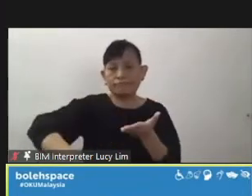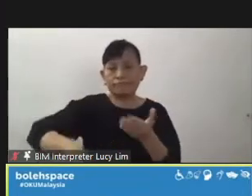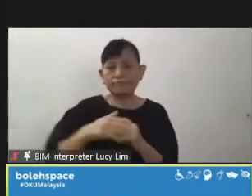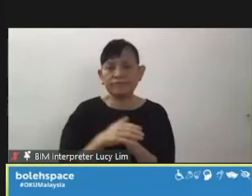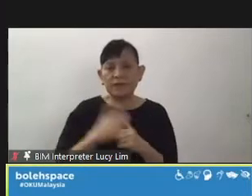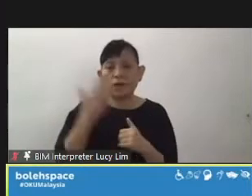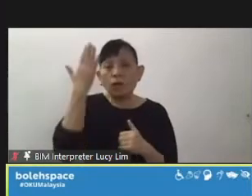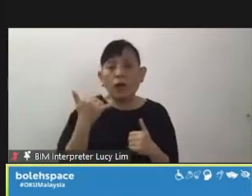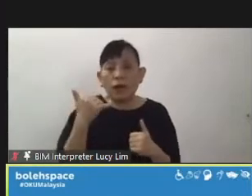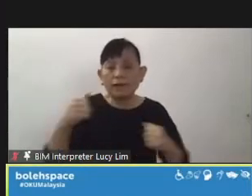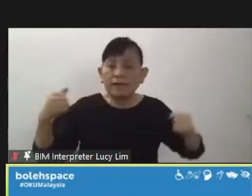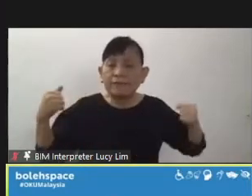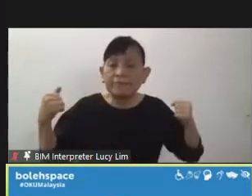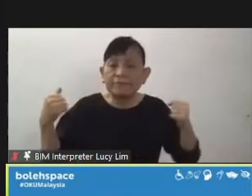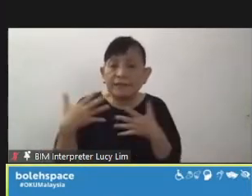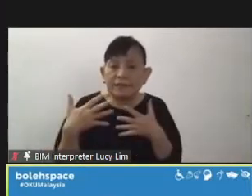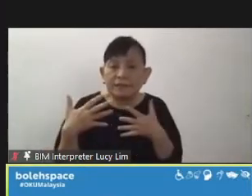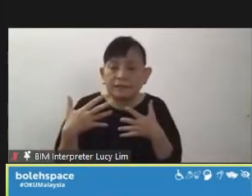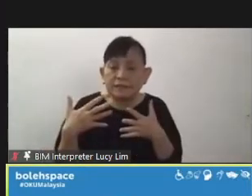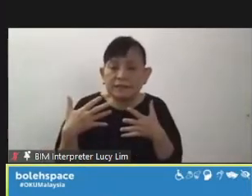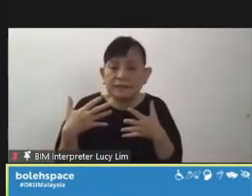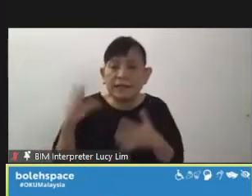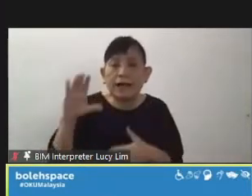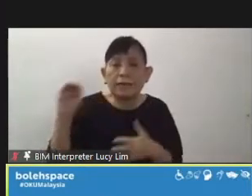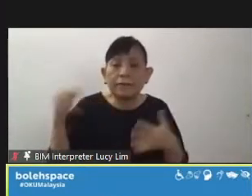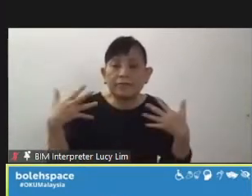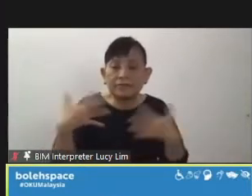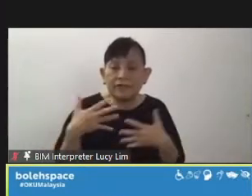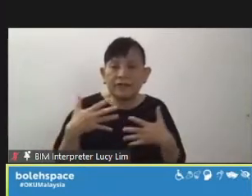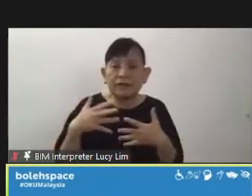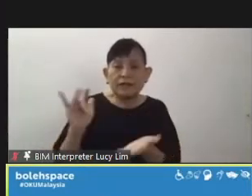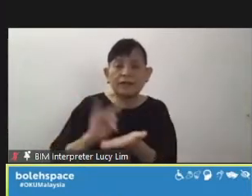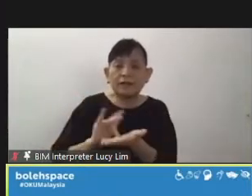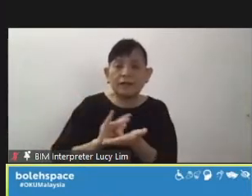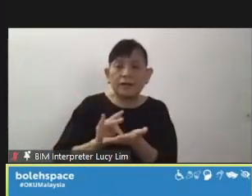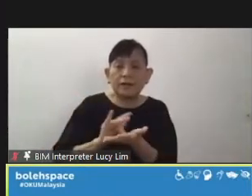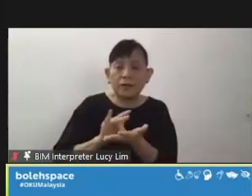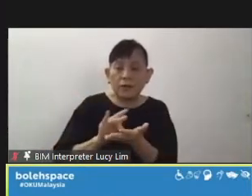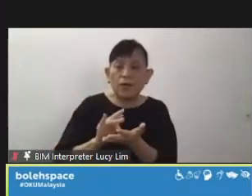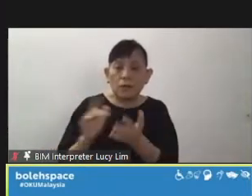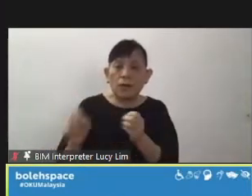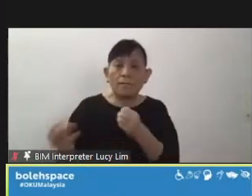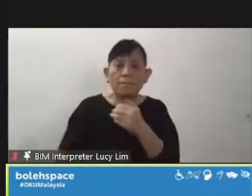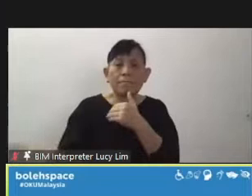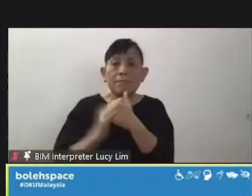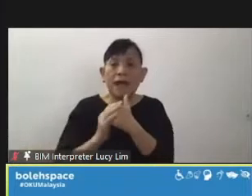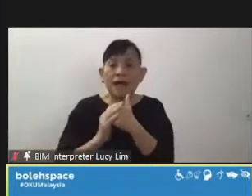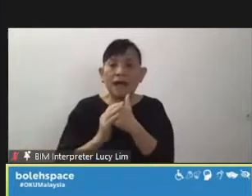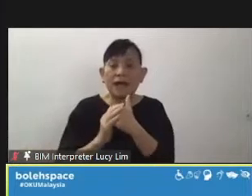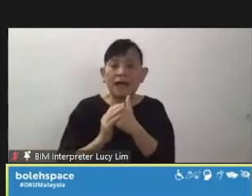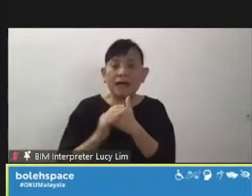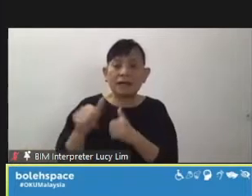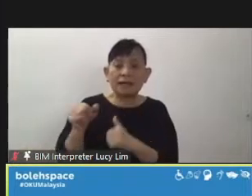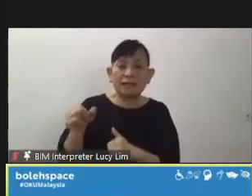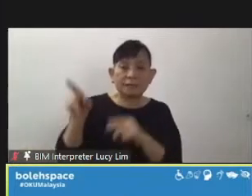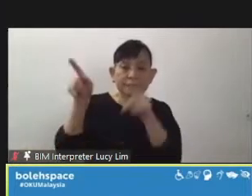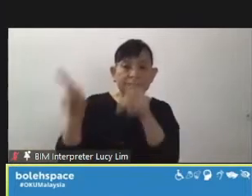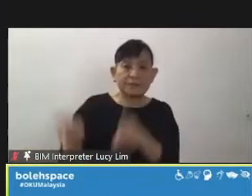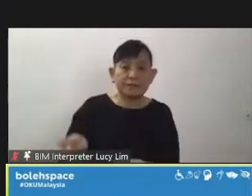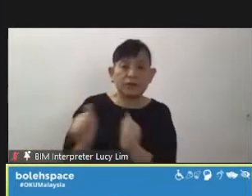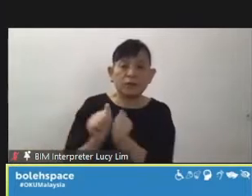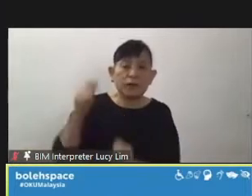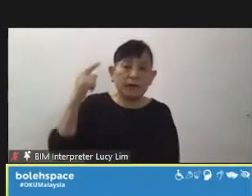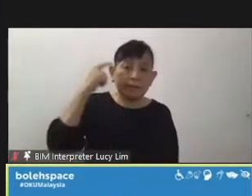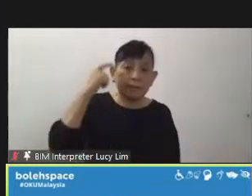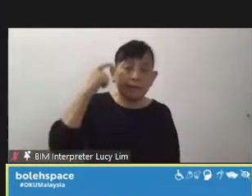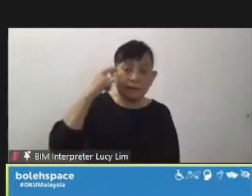fear that their medical condition may relapse, and because it fear they, because the